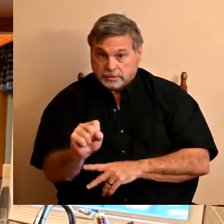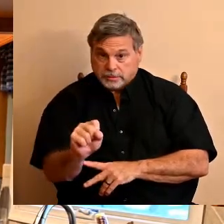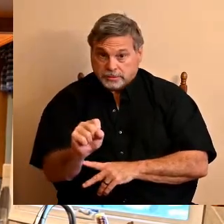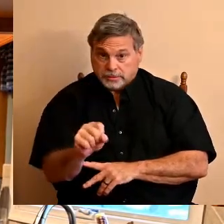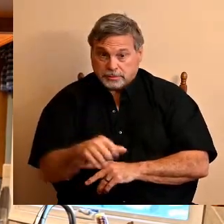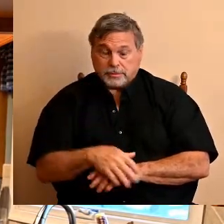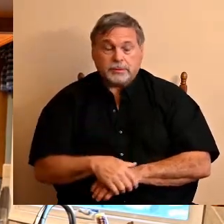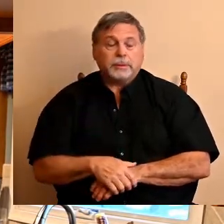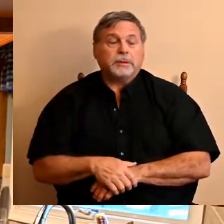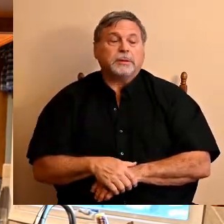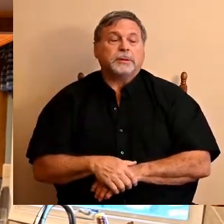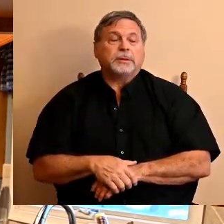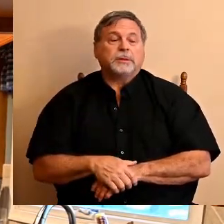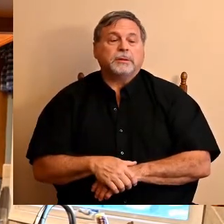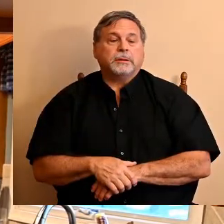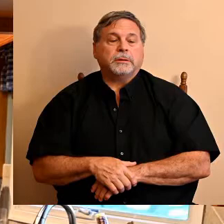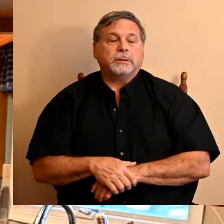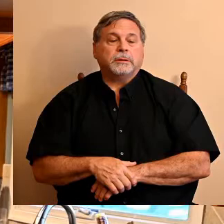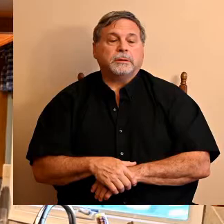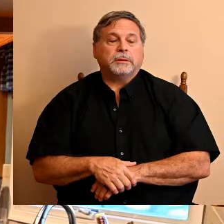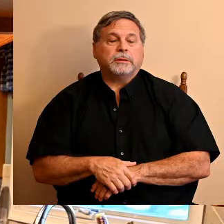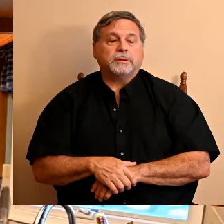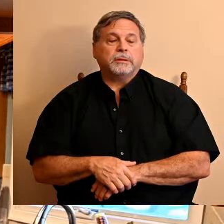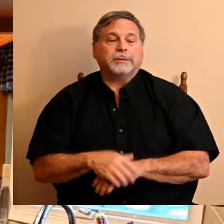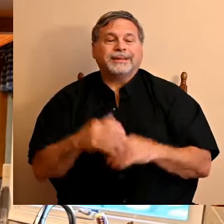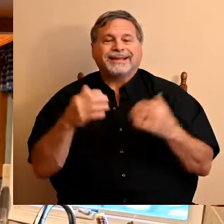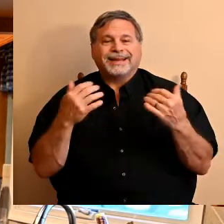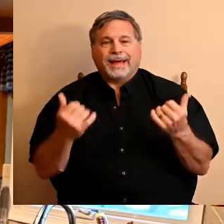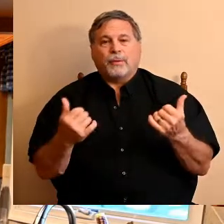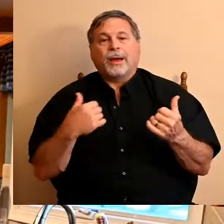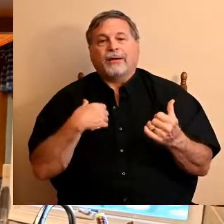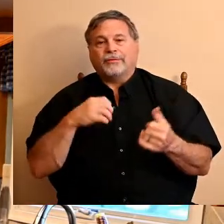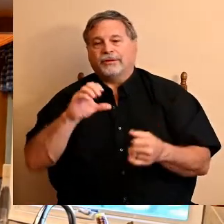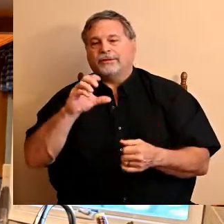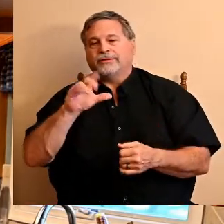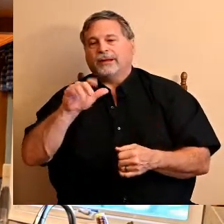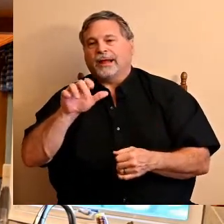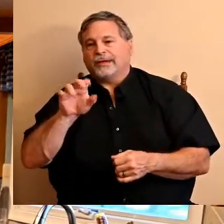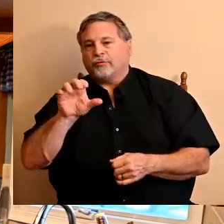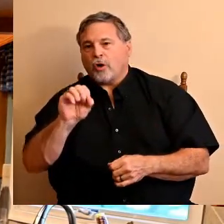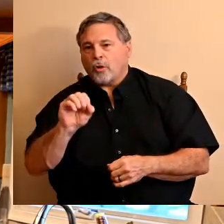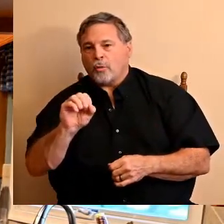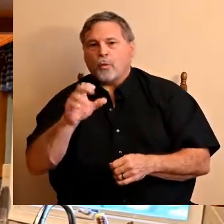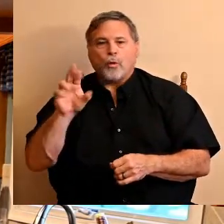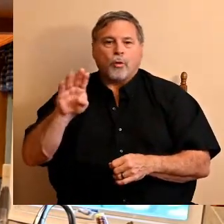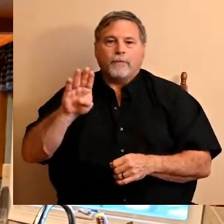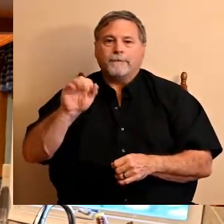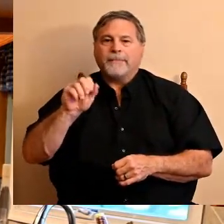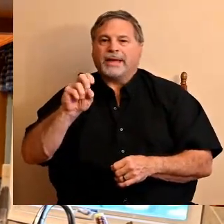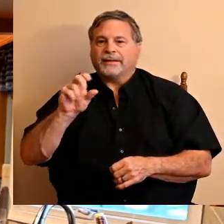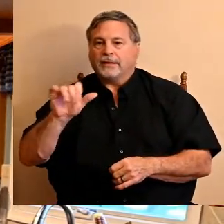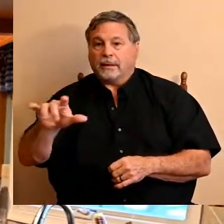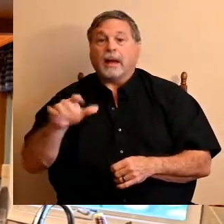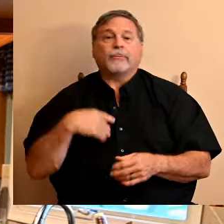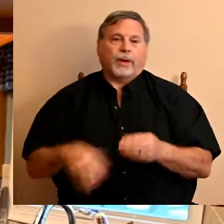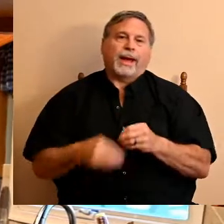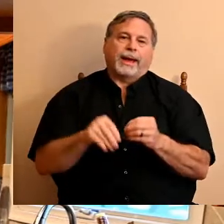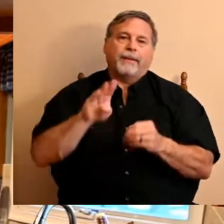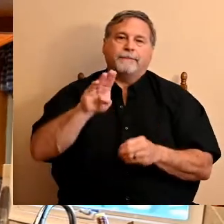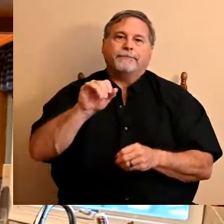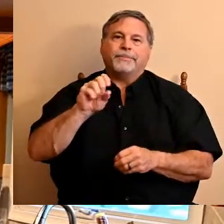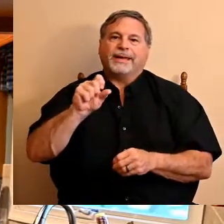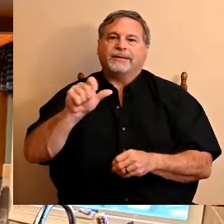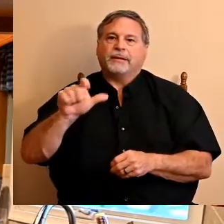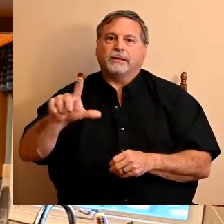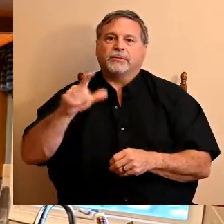across there. Now, we have cilantro, we have a little bit of basil. I'm going to put a little bit of basil in mine.